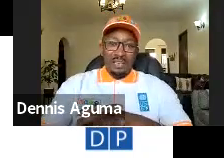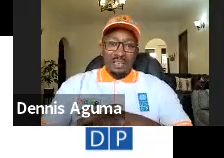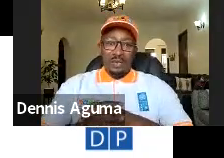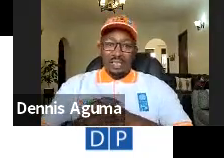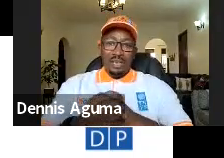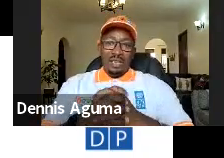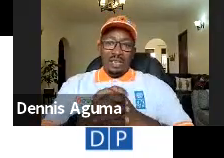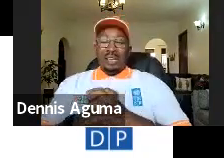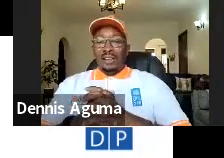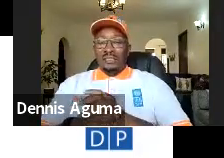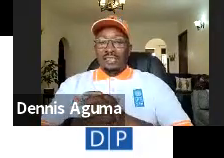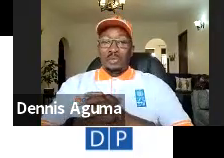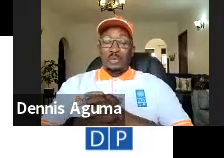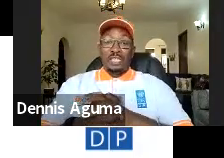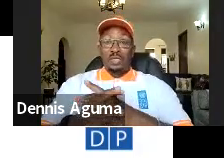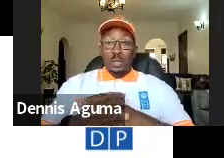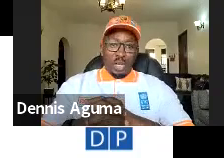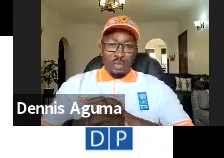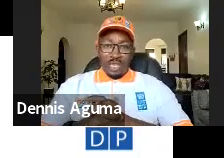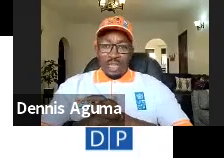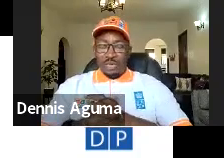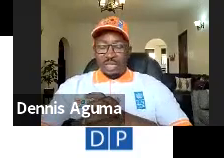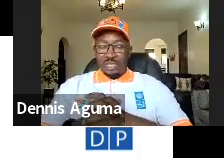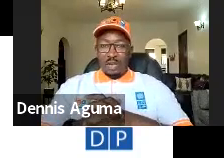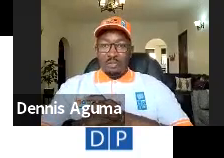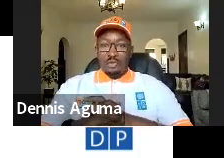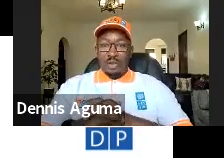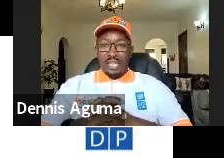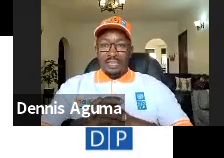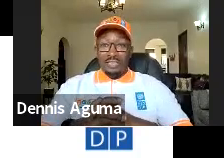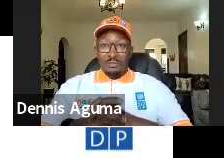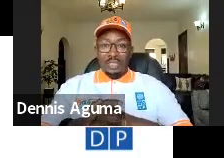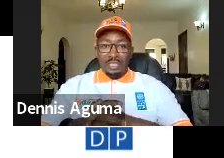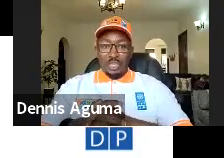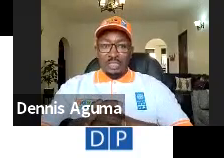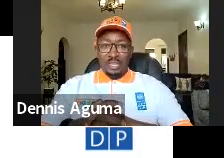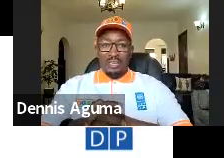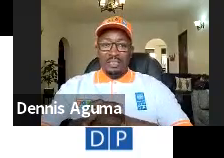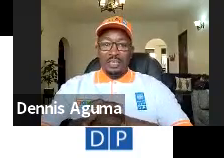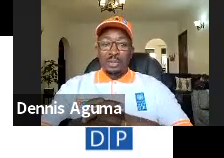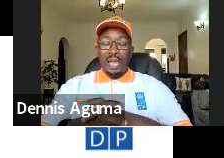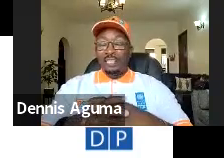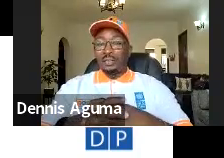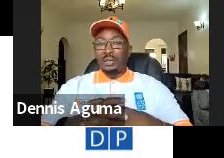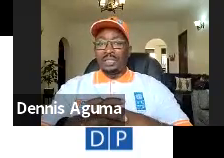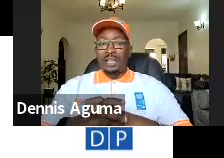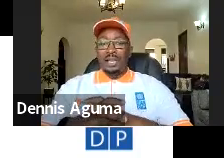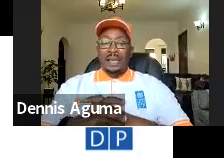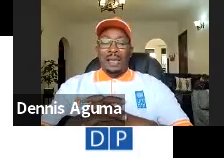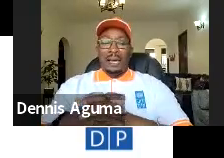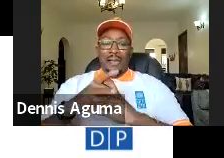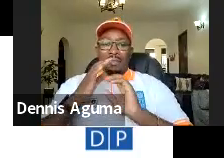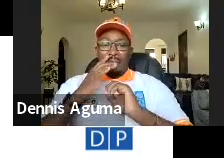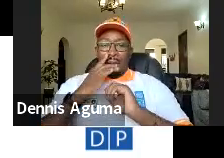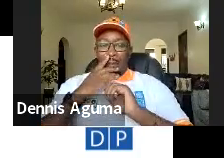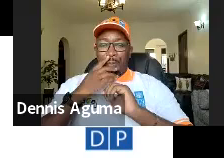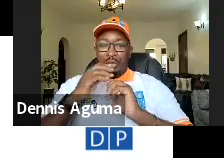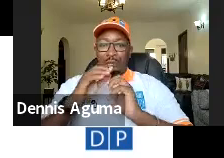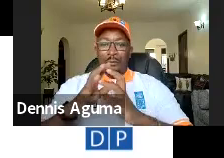Youth Ideathon. Since we went into lockdown here in Uganda, we've been running these thematic sessions under the Youth Ideathon,